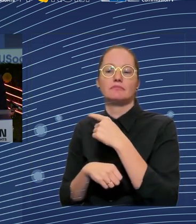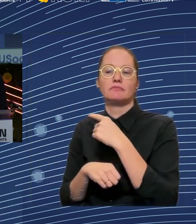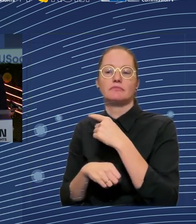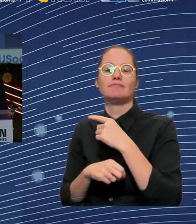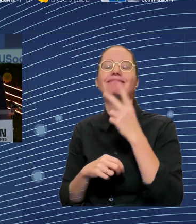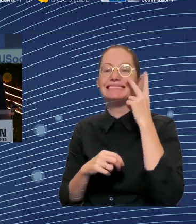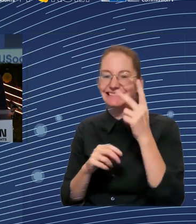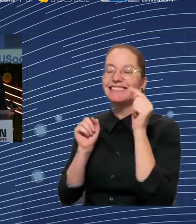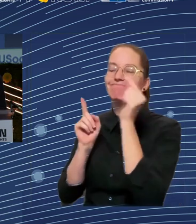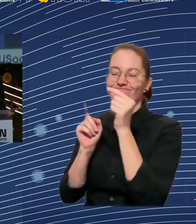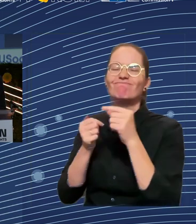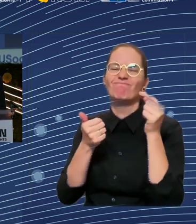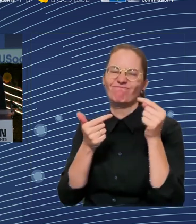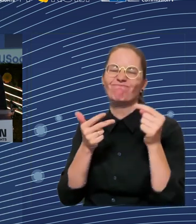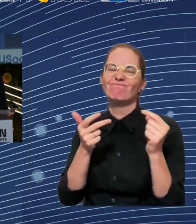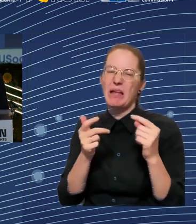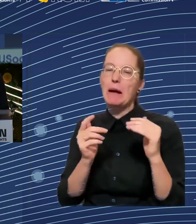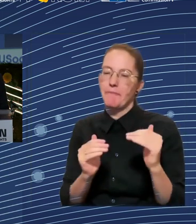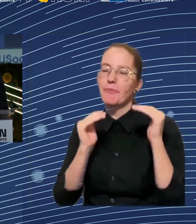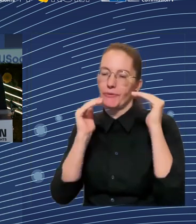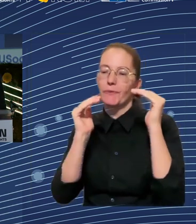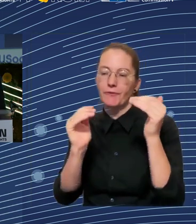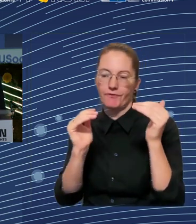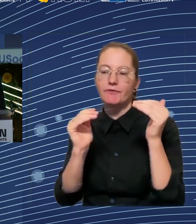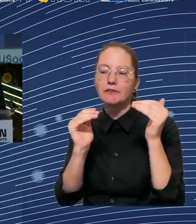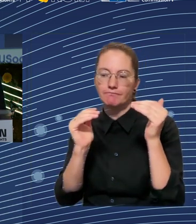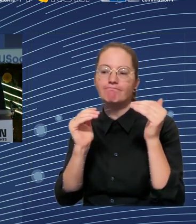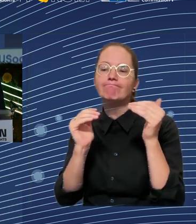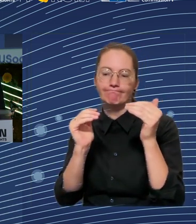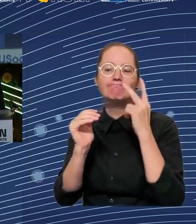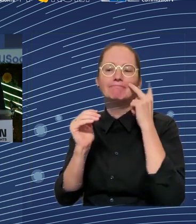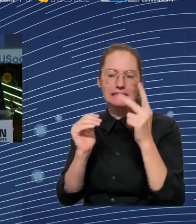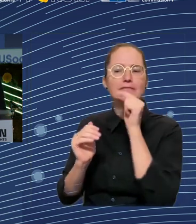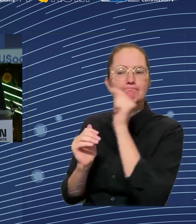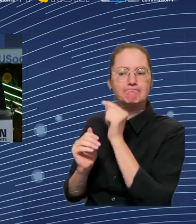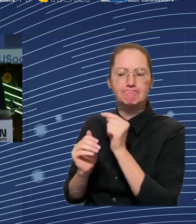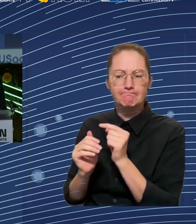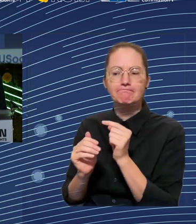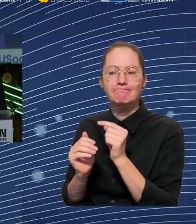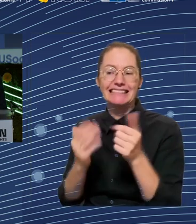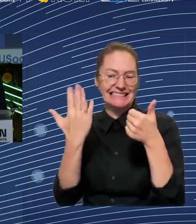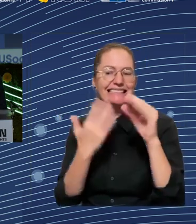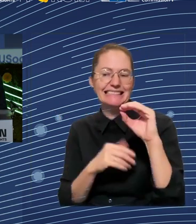of the green transition and sustainability concerns, that might not be the preferred mode of transport here.